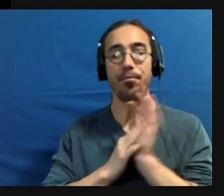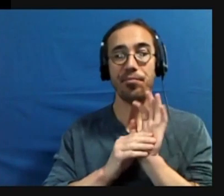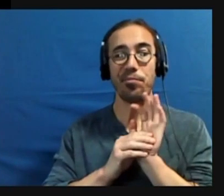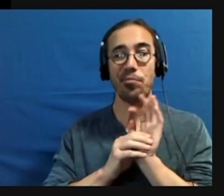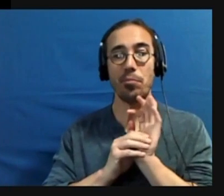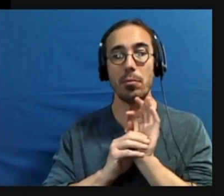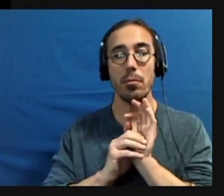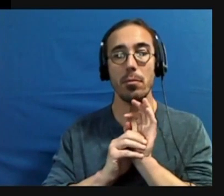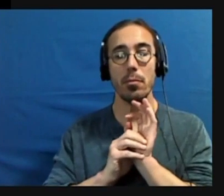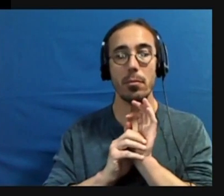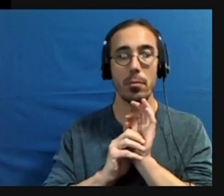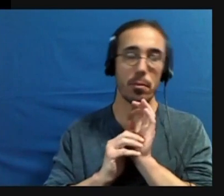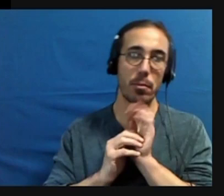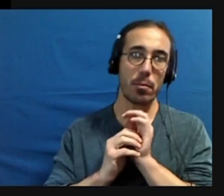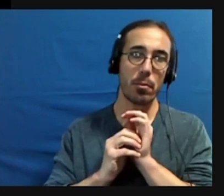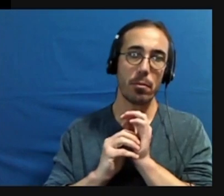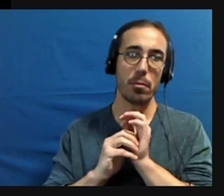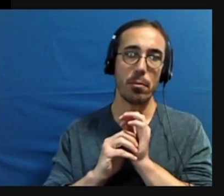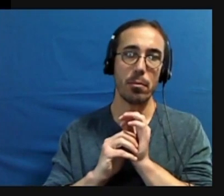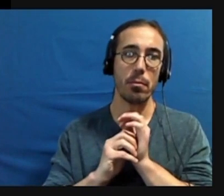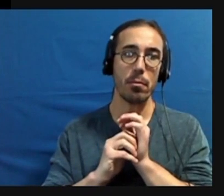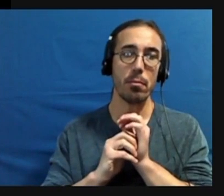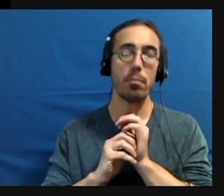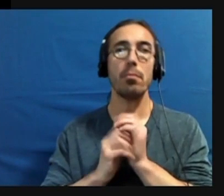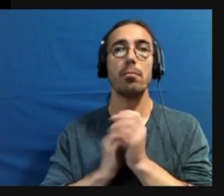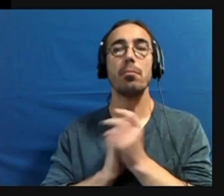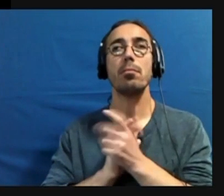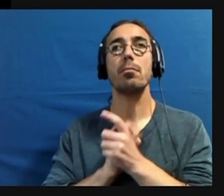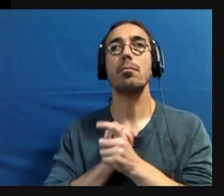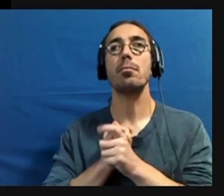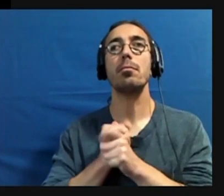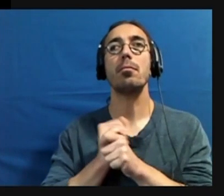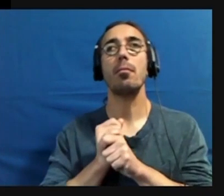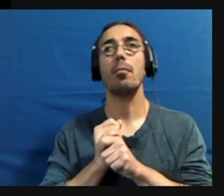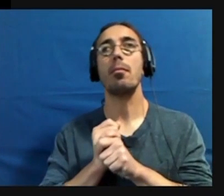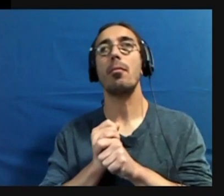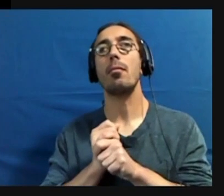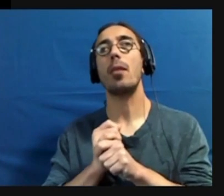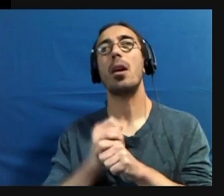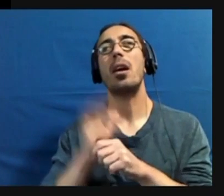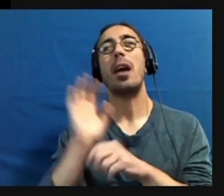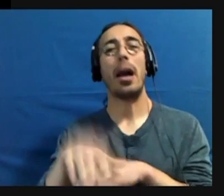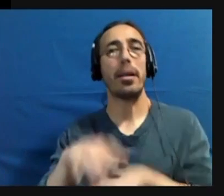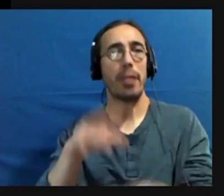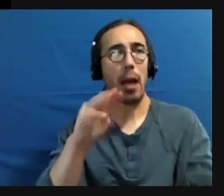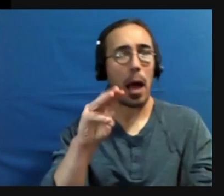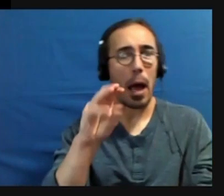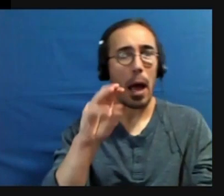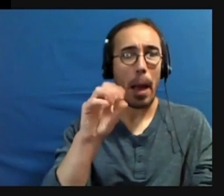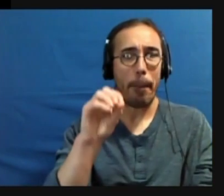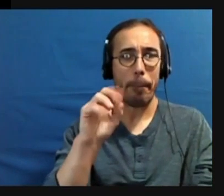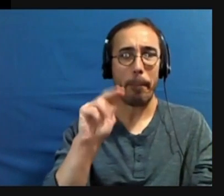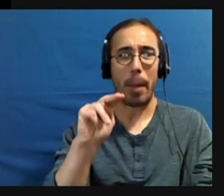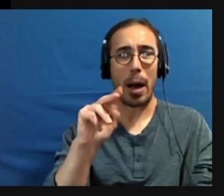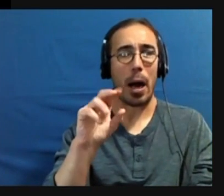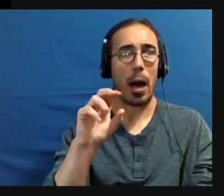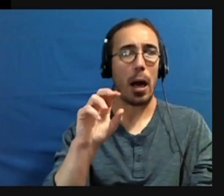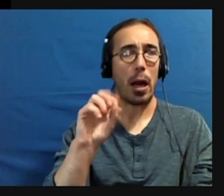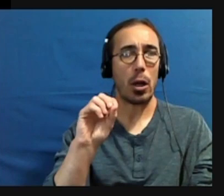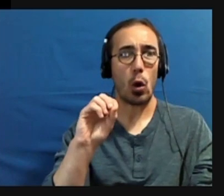told here or been coined here for this, and it is monotropism. And so if you are a researcher